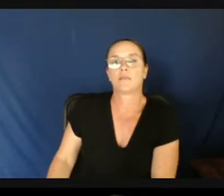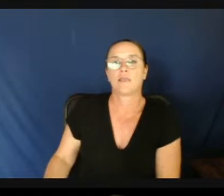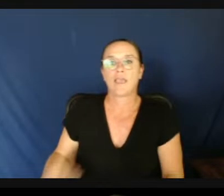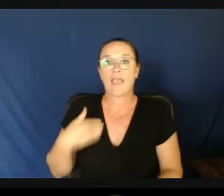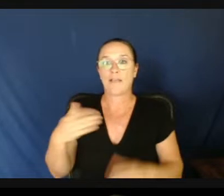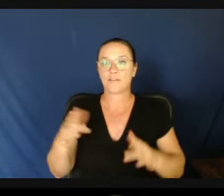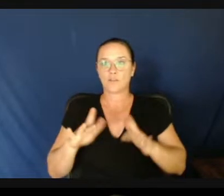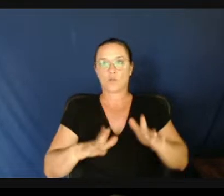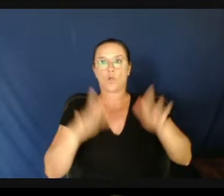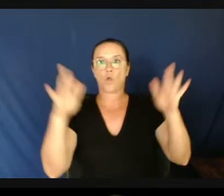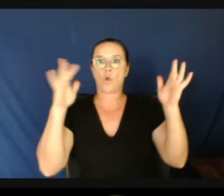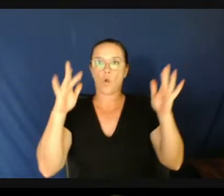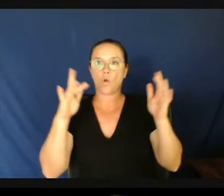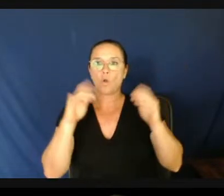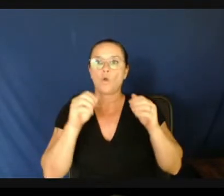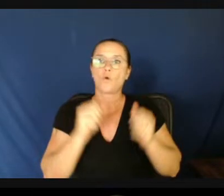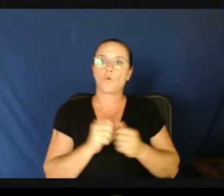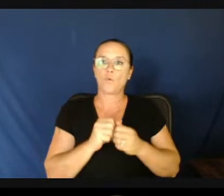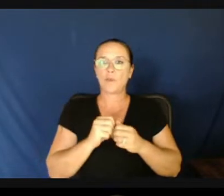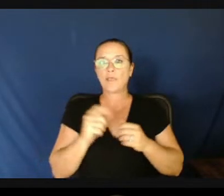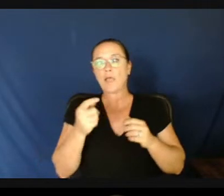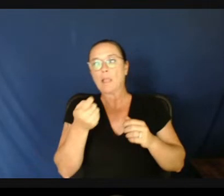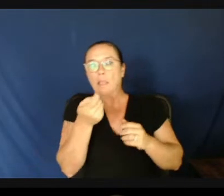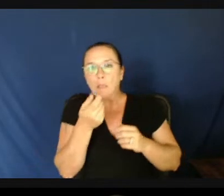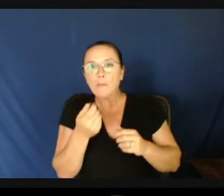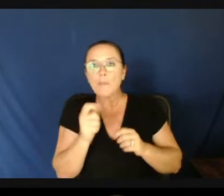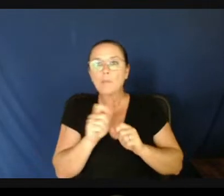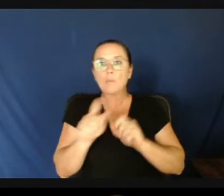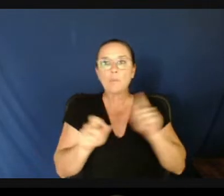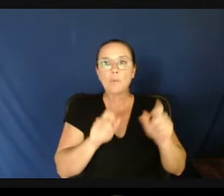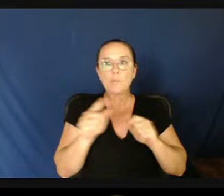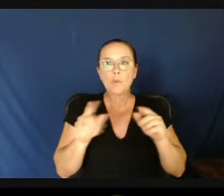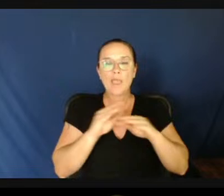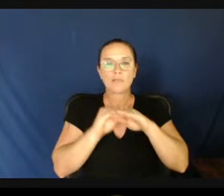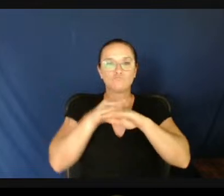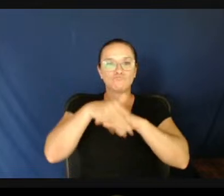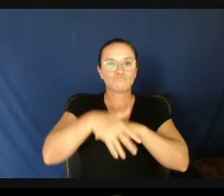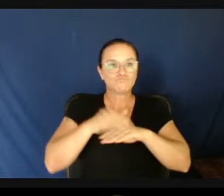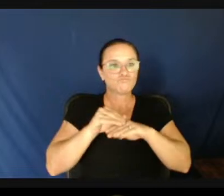with north vent minor spattering and overflows. They note